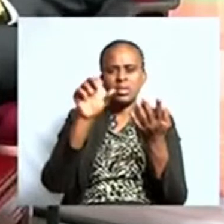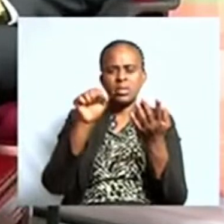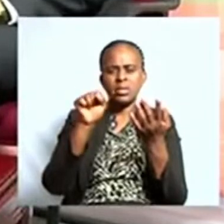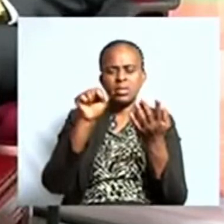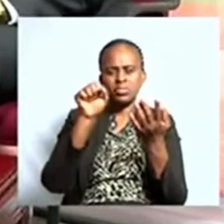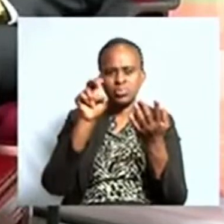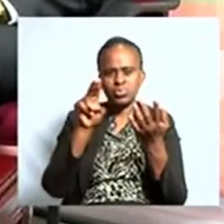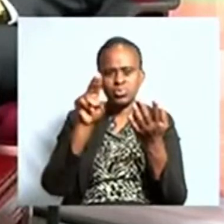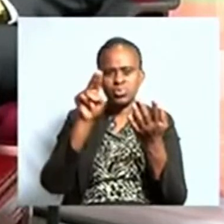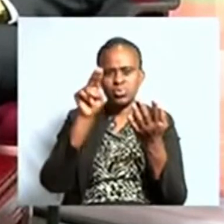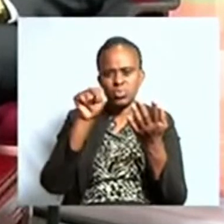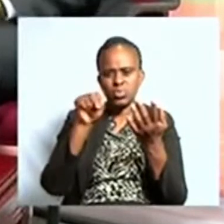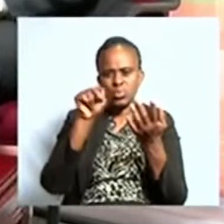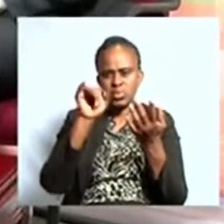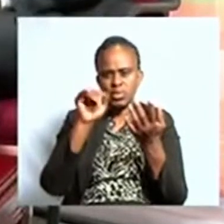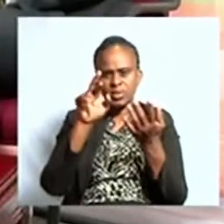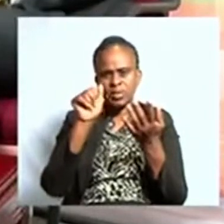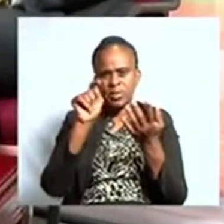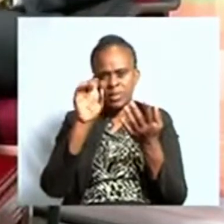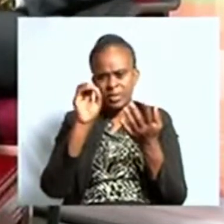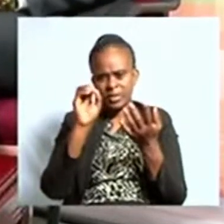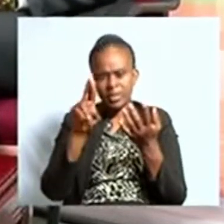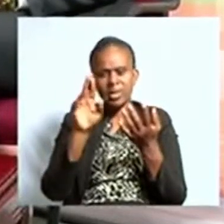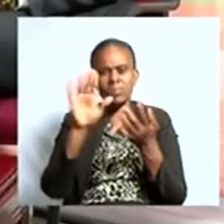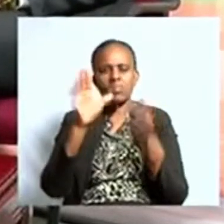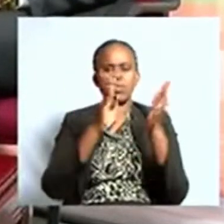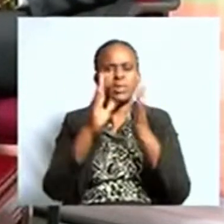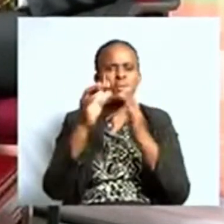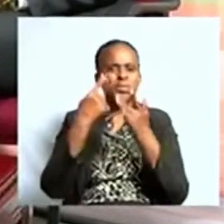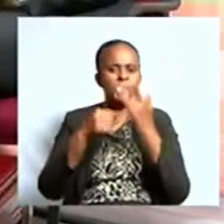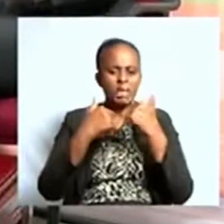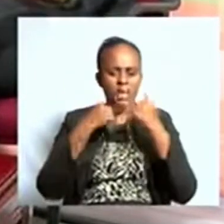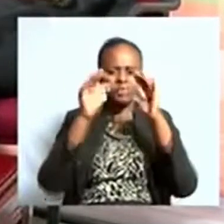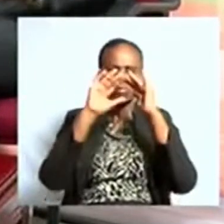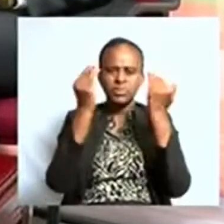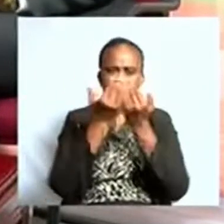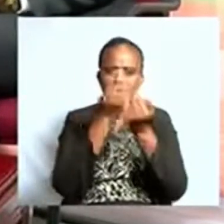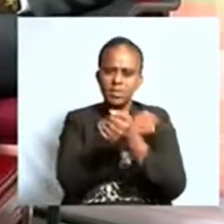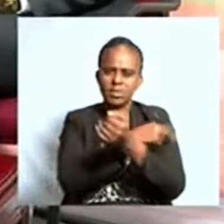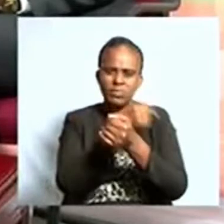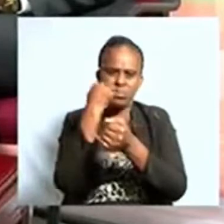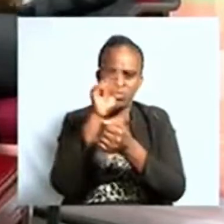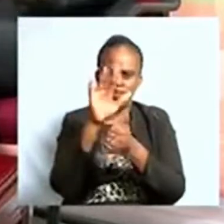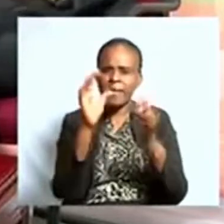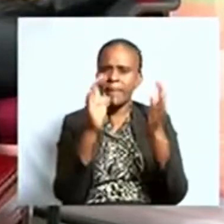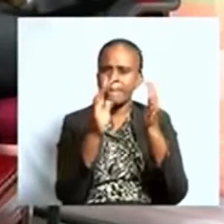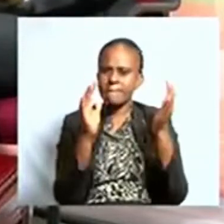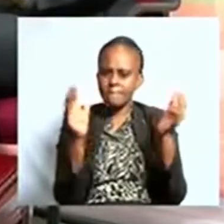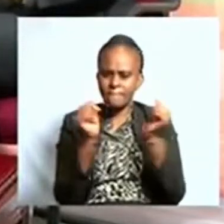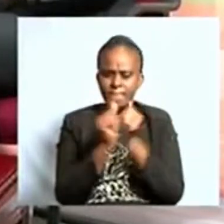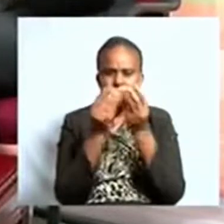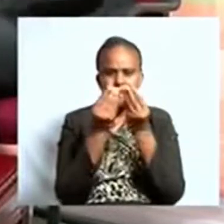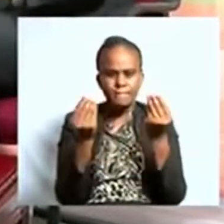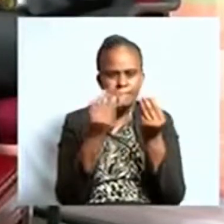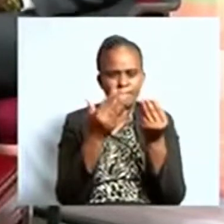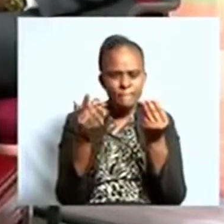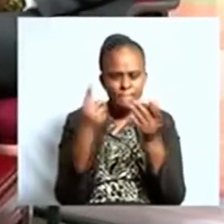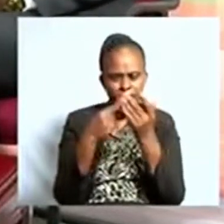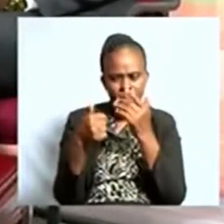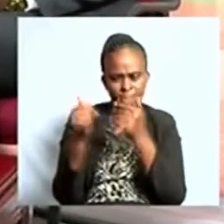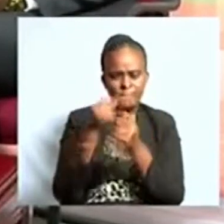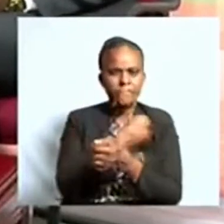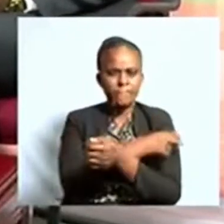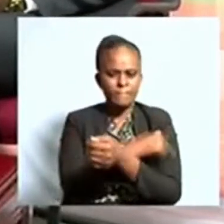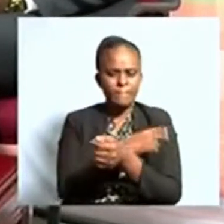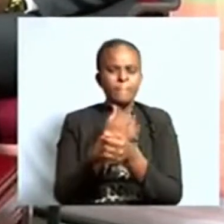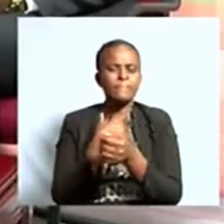can help. What plans do you have for Charleston Clinic, for its expansion and a few facilities that the clinic, the